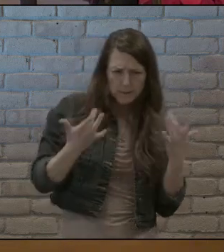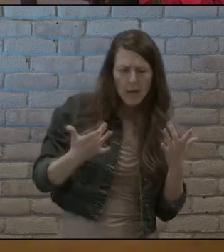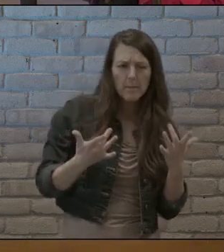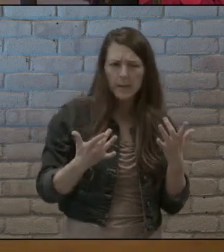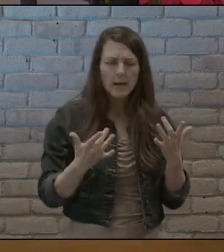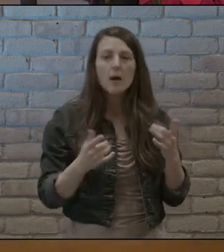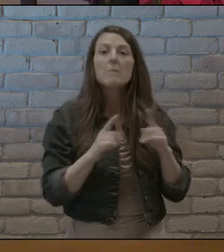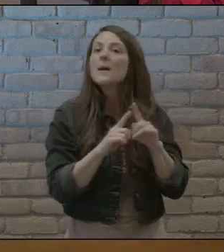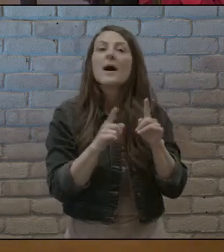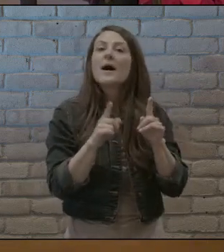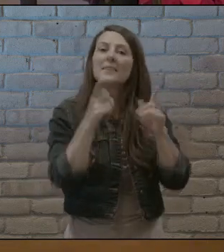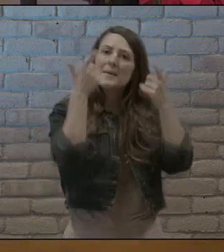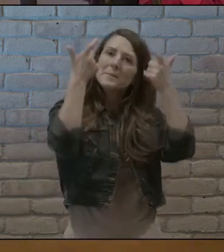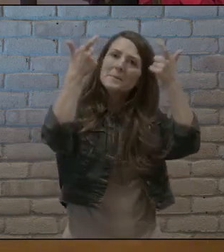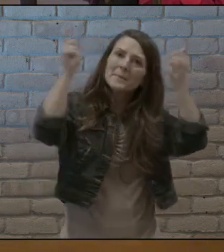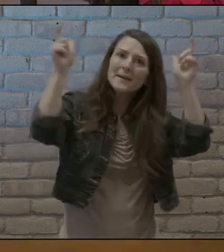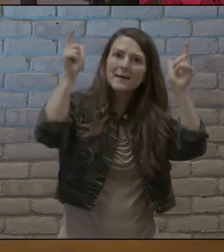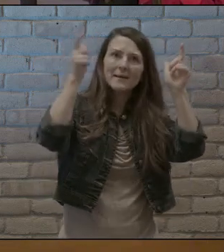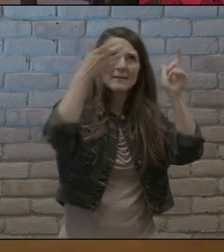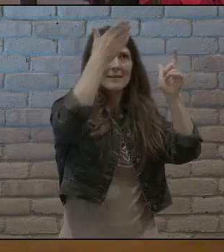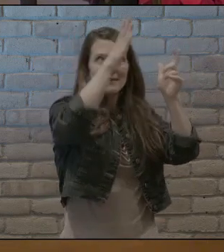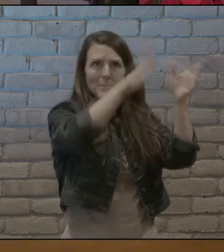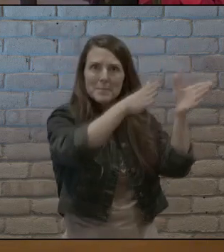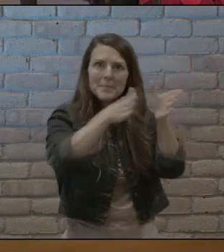work? But the bigger picture here